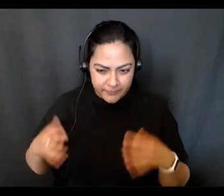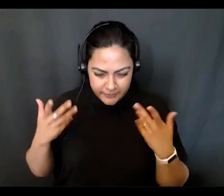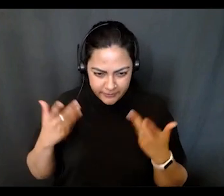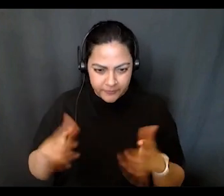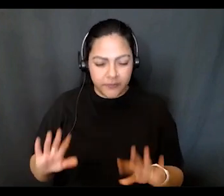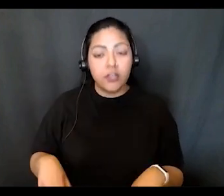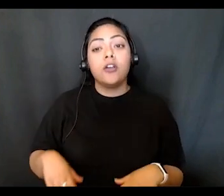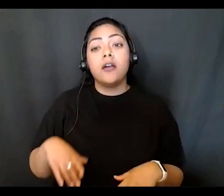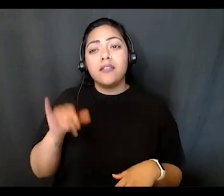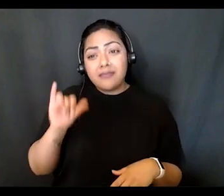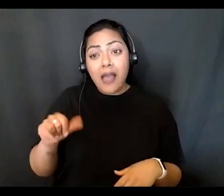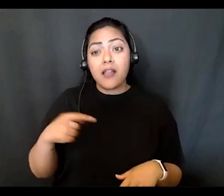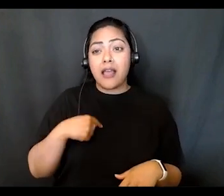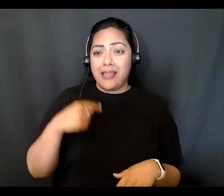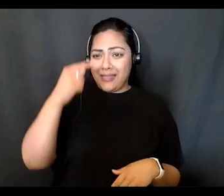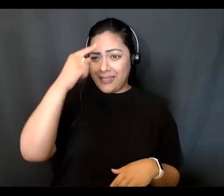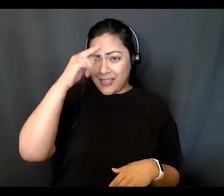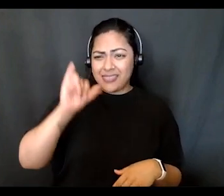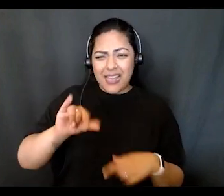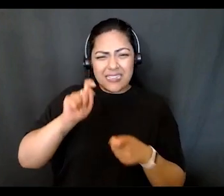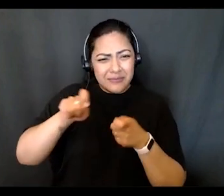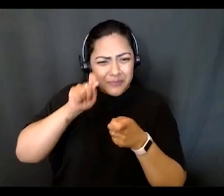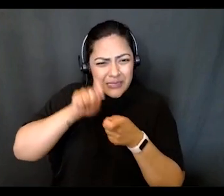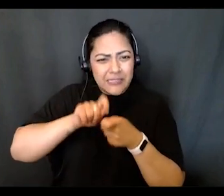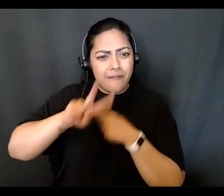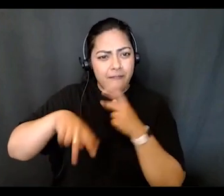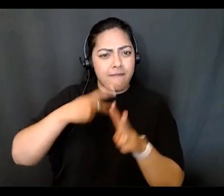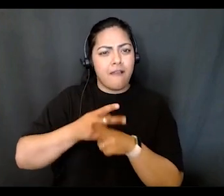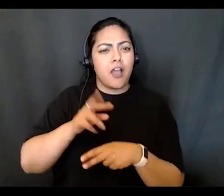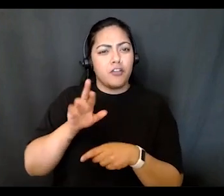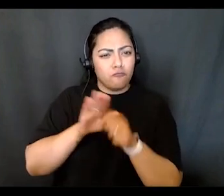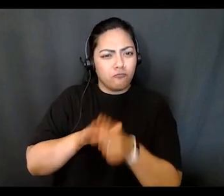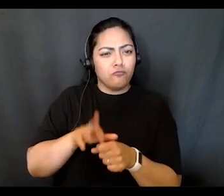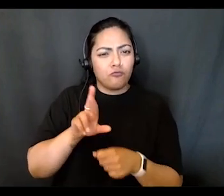distinct form of racism which impacts Black and Black